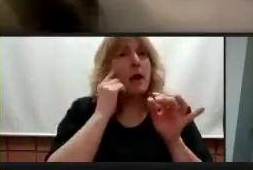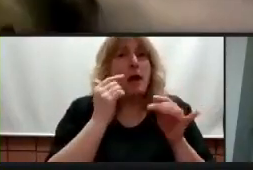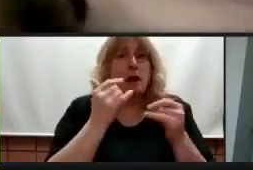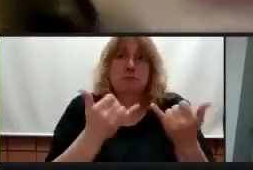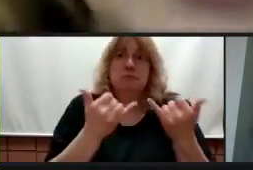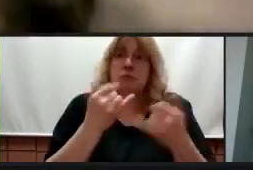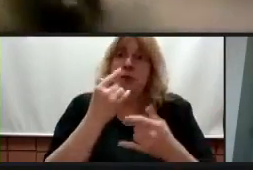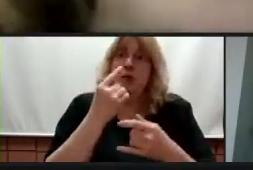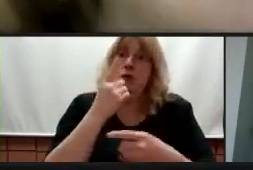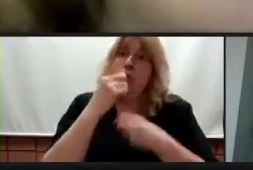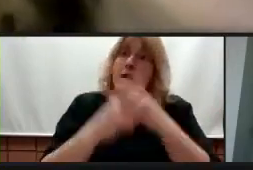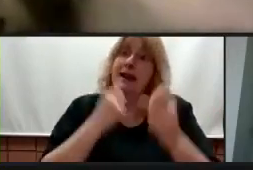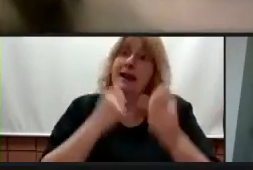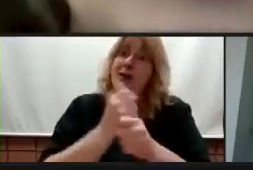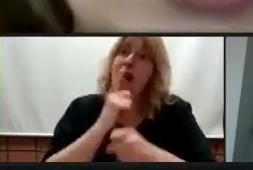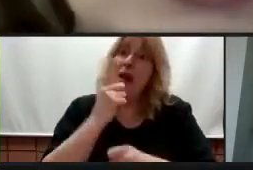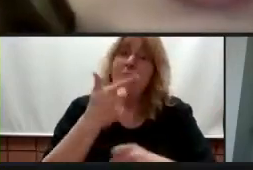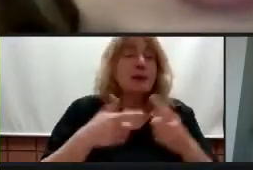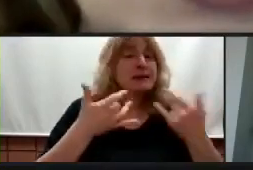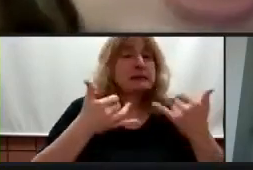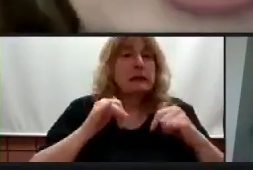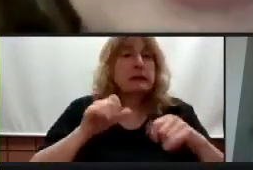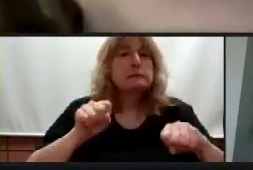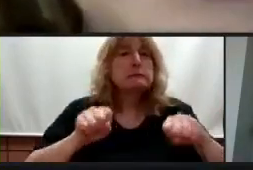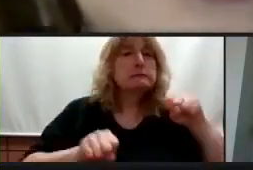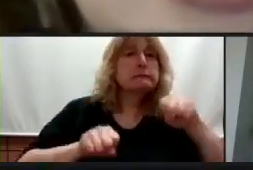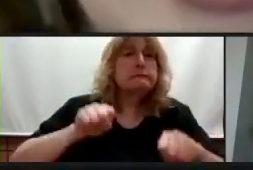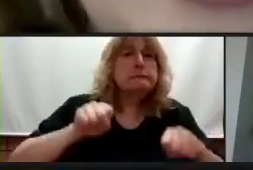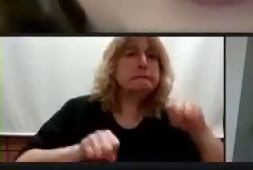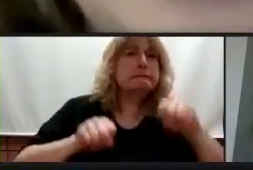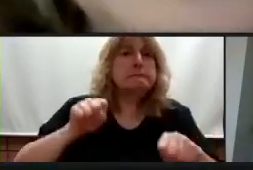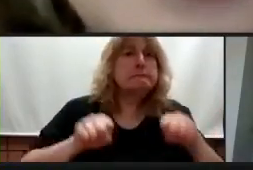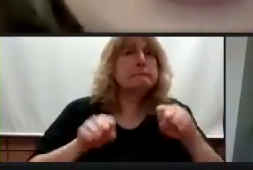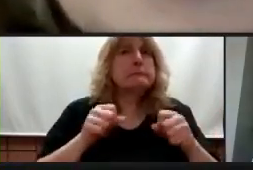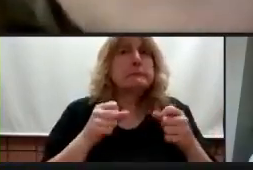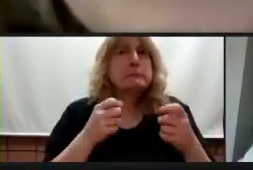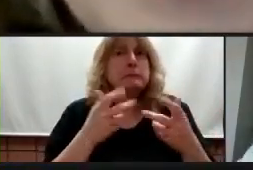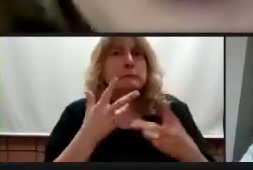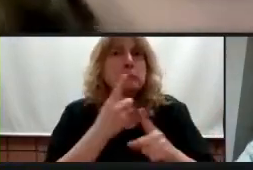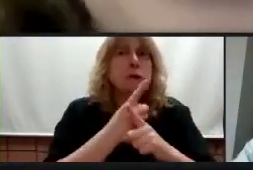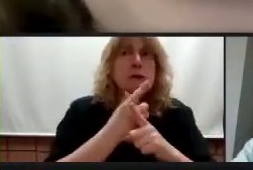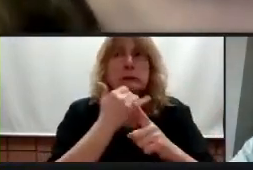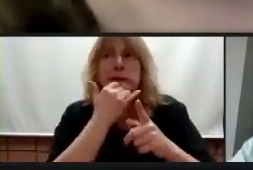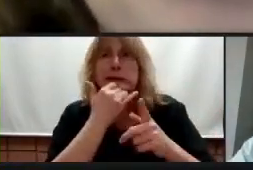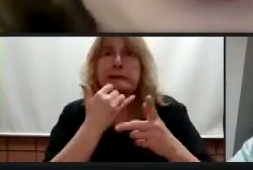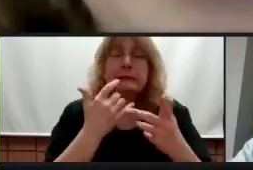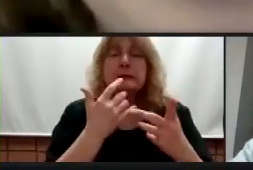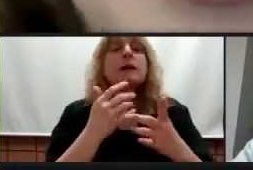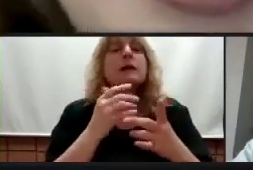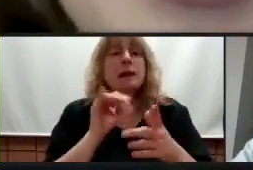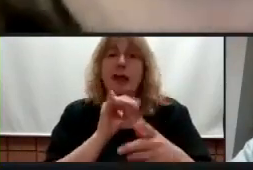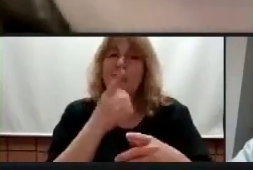ago, just because of all the things that you just described. And so